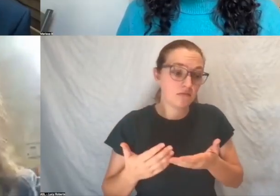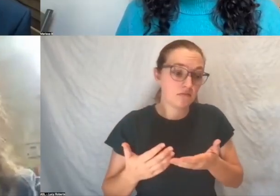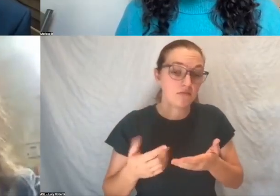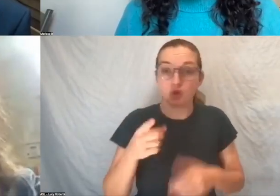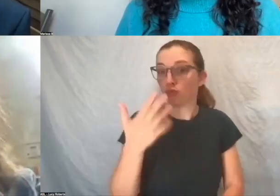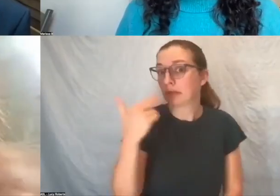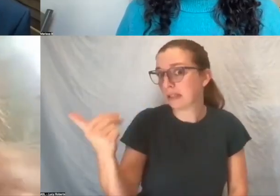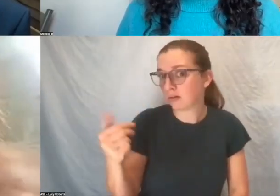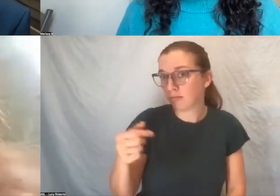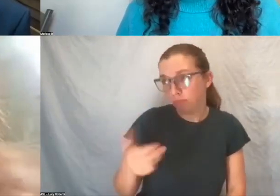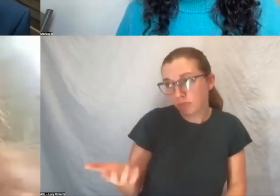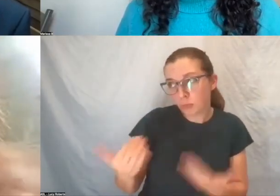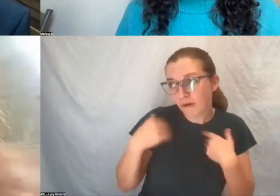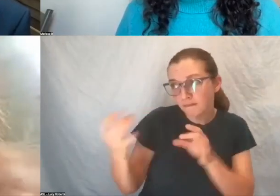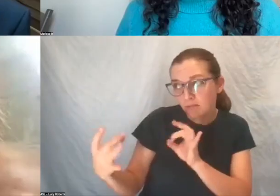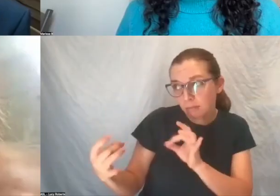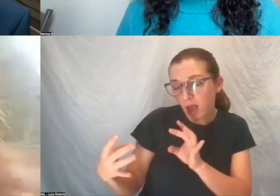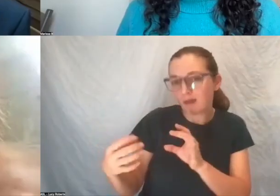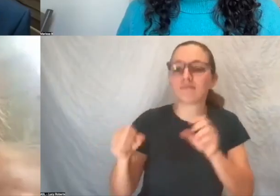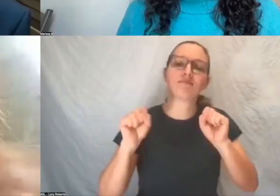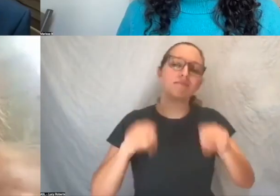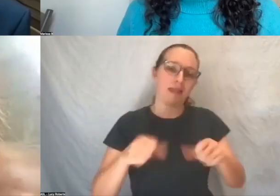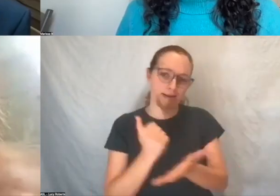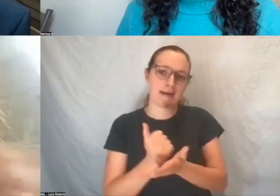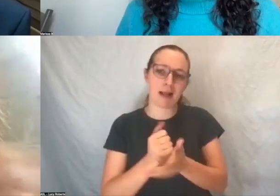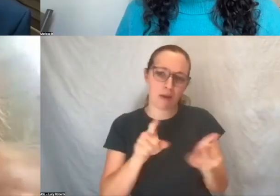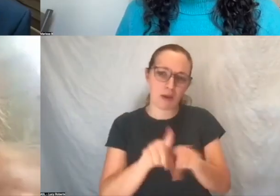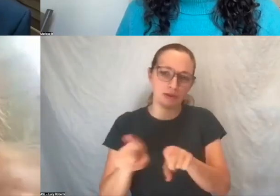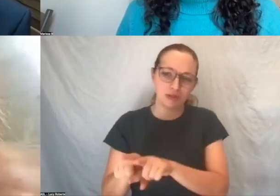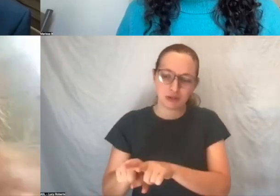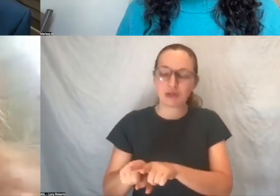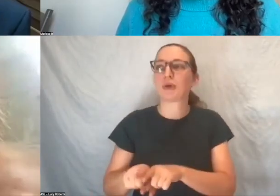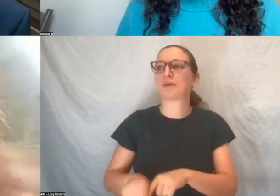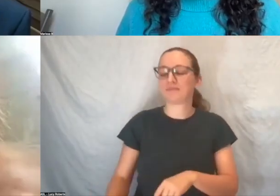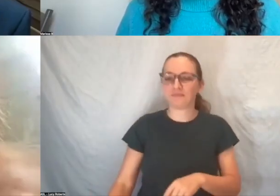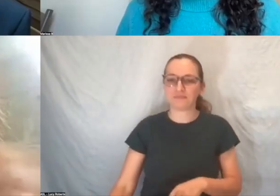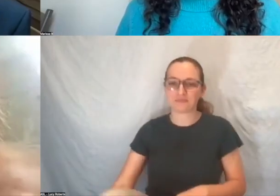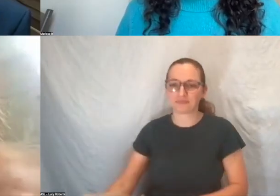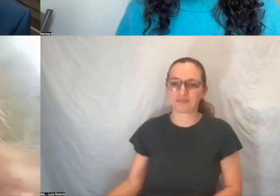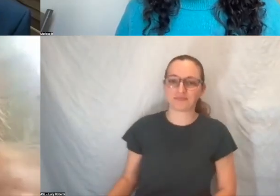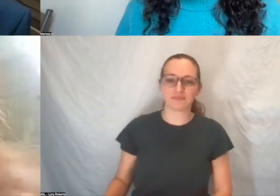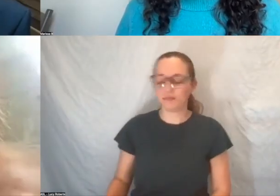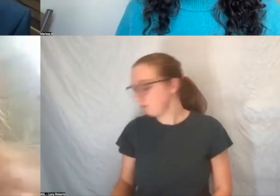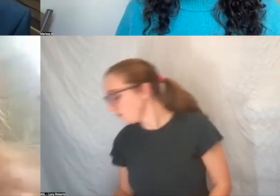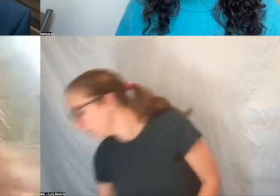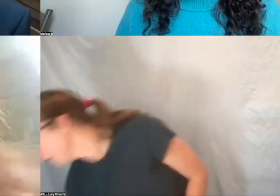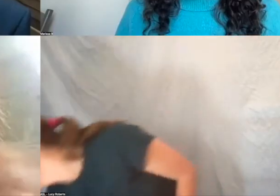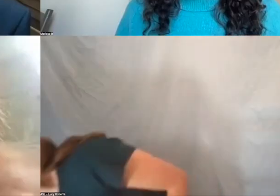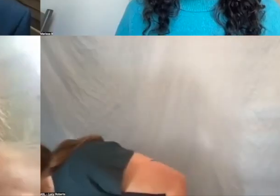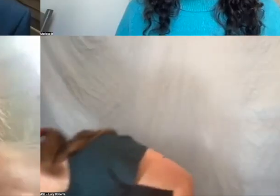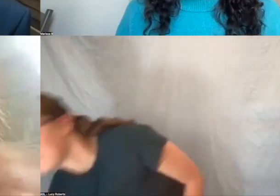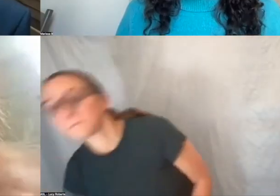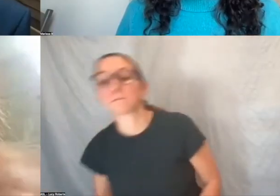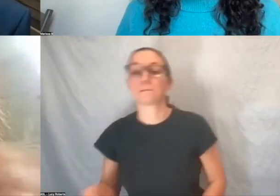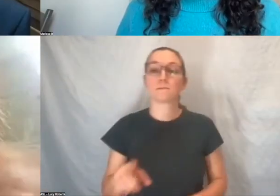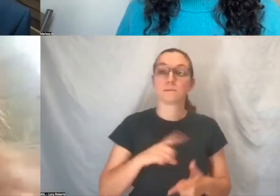from them, I think that also could be incredibly helpful as well. um and then the